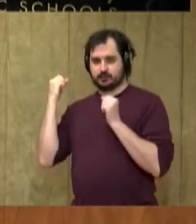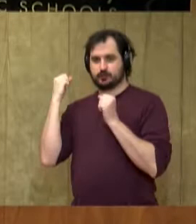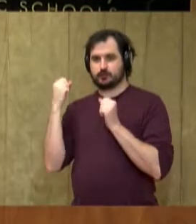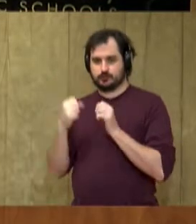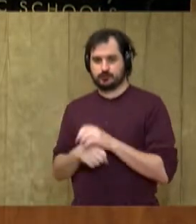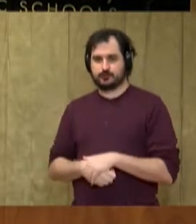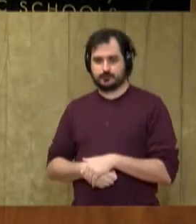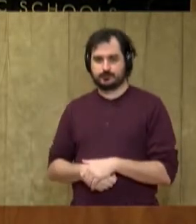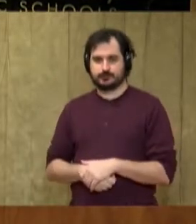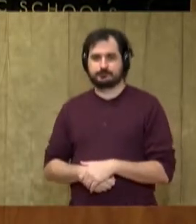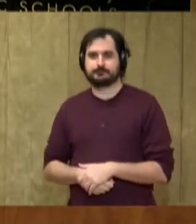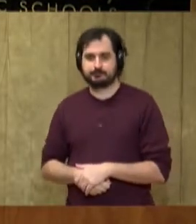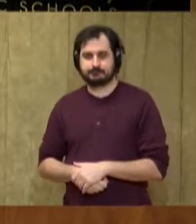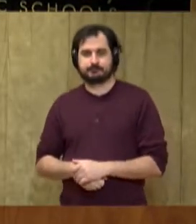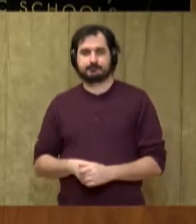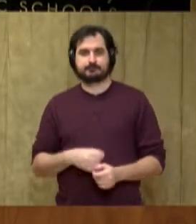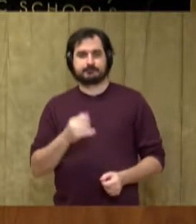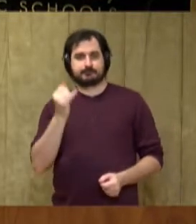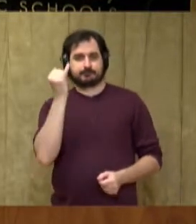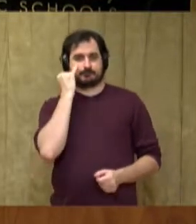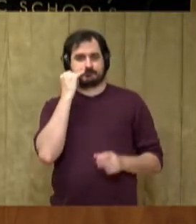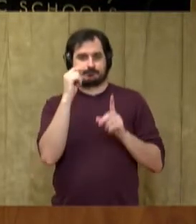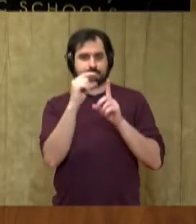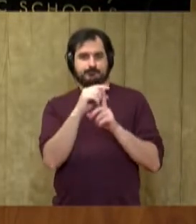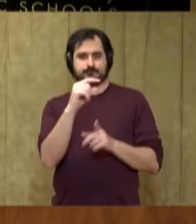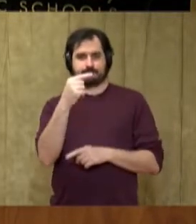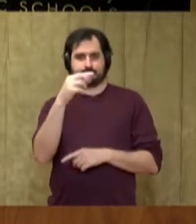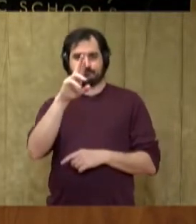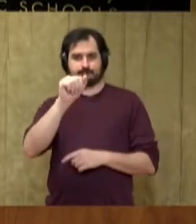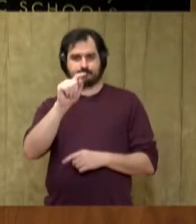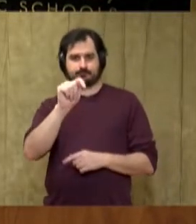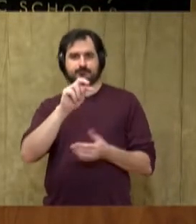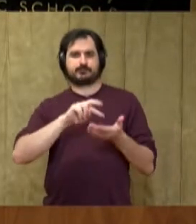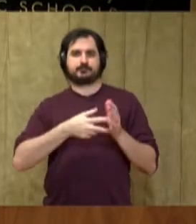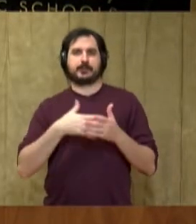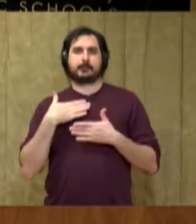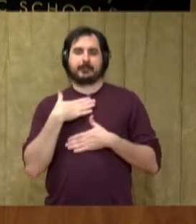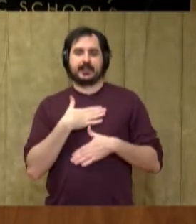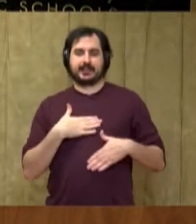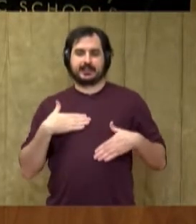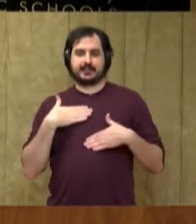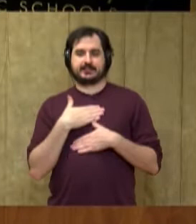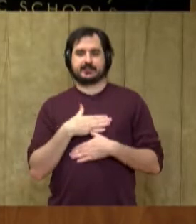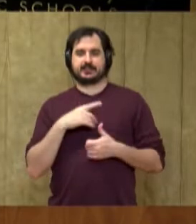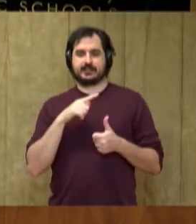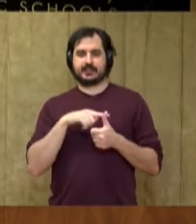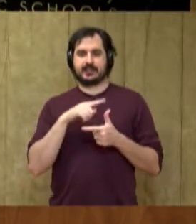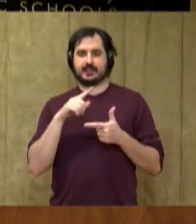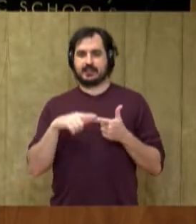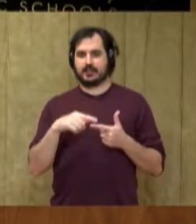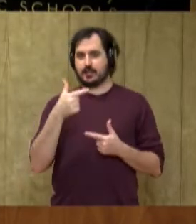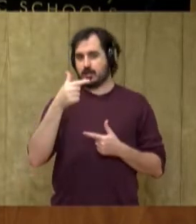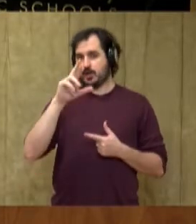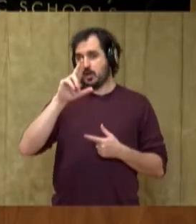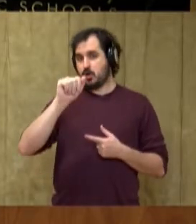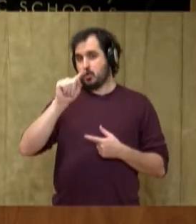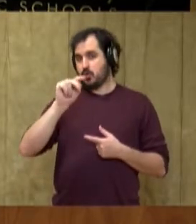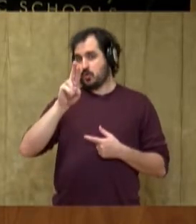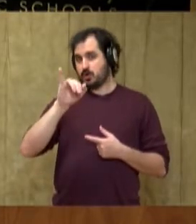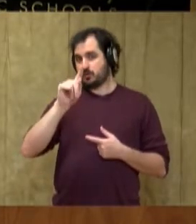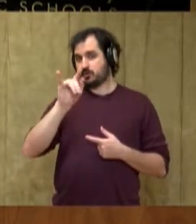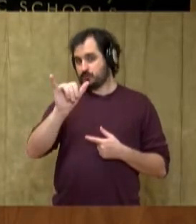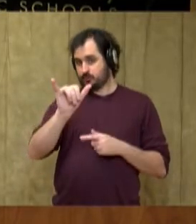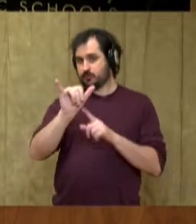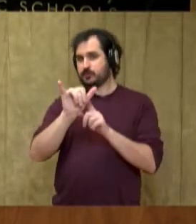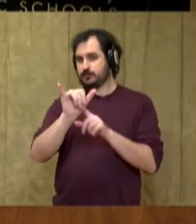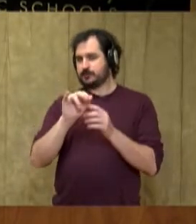one. If the root grat means pleasing, then gratuity must mean, okay, grat